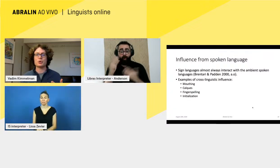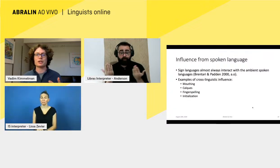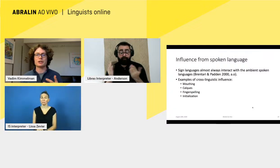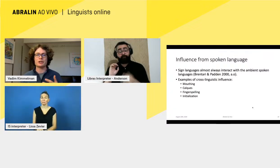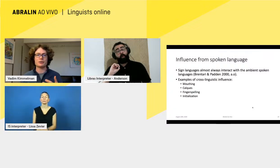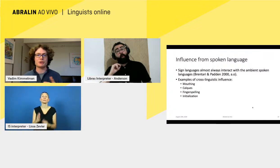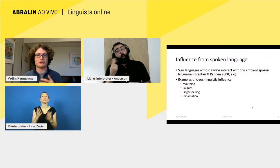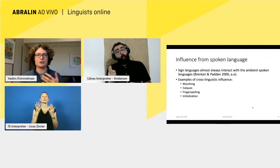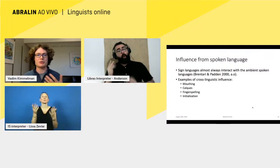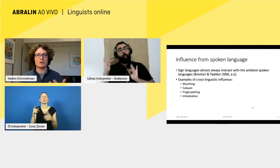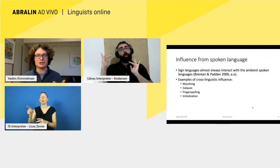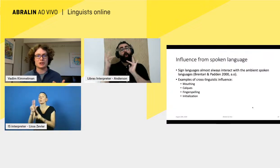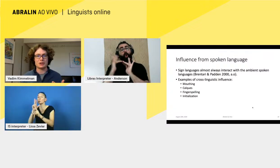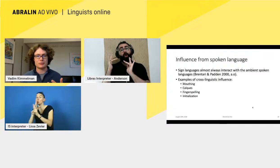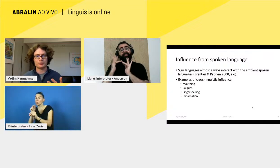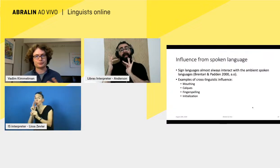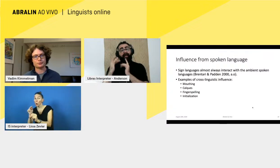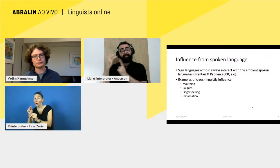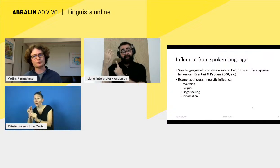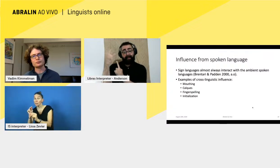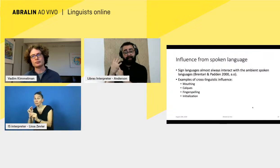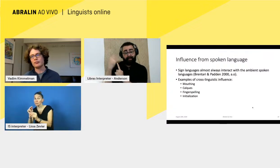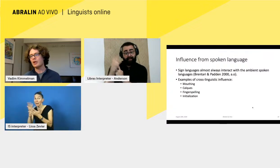with spoken and written Russian.